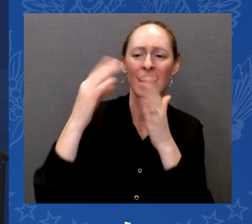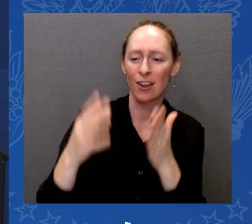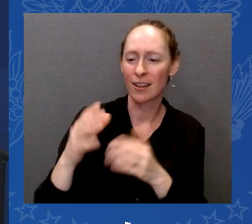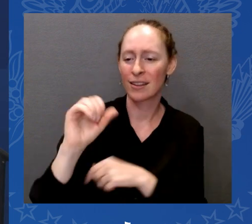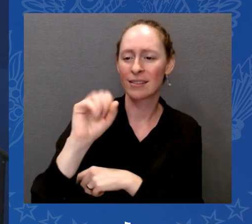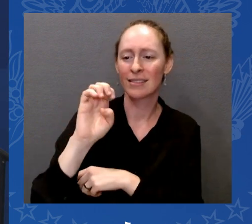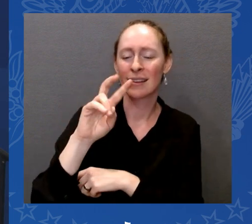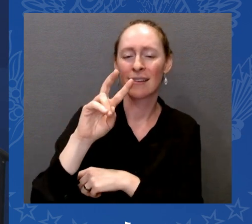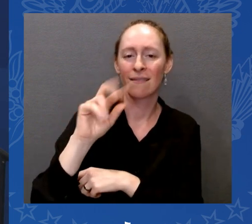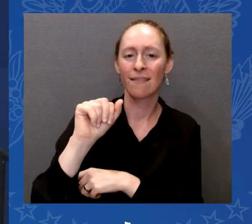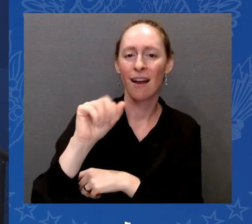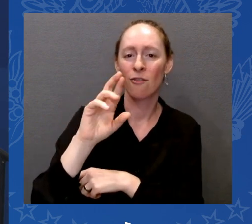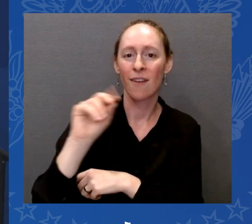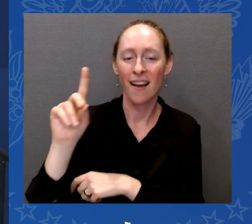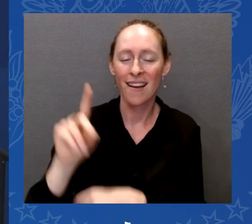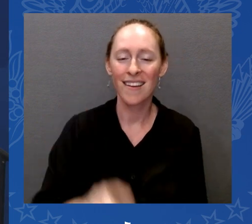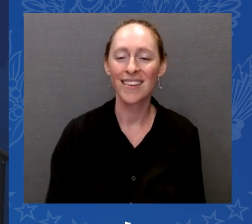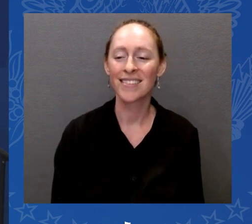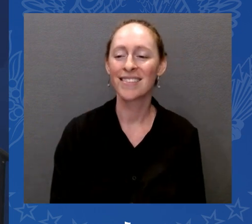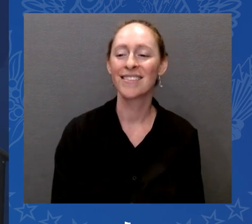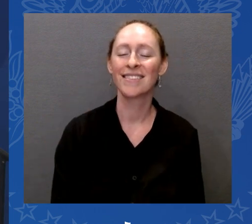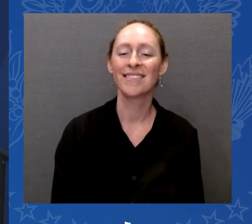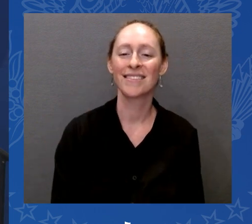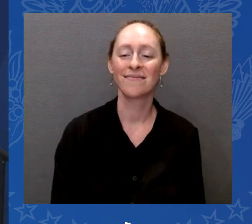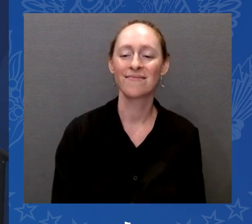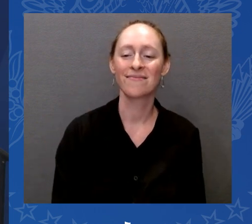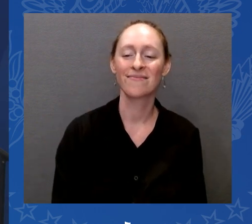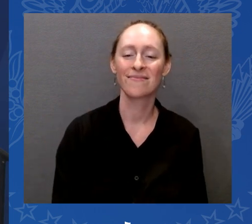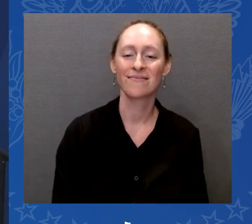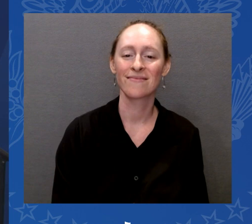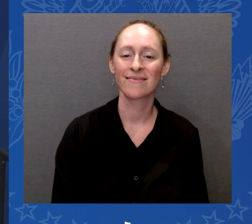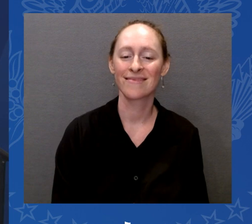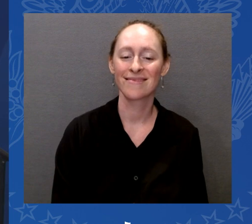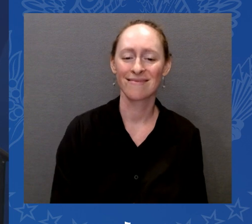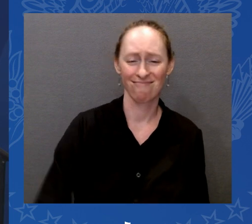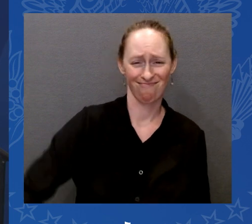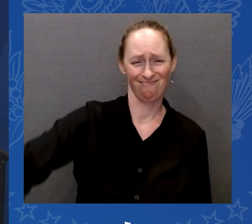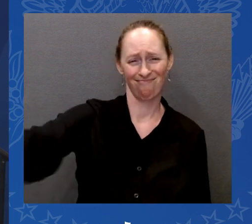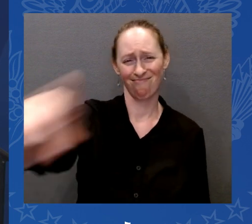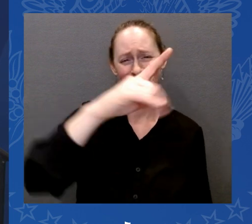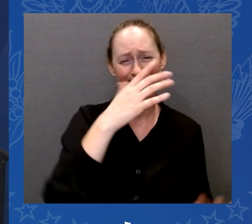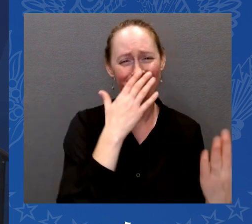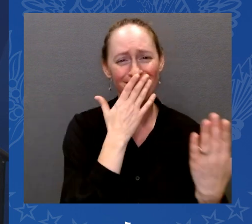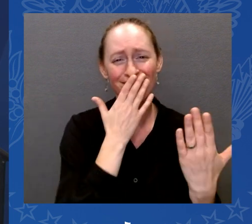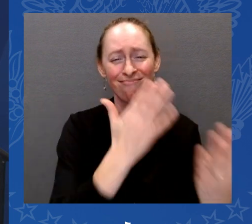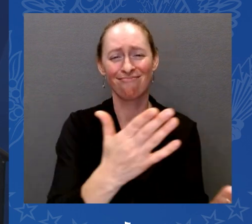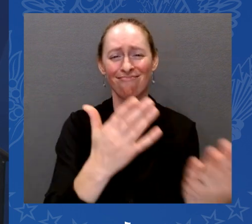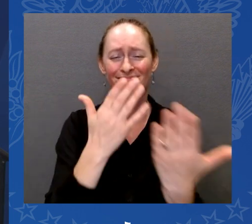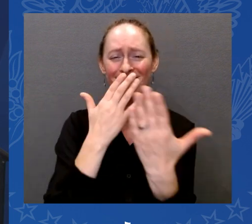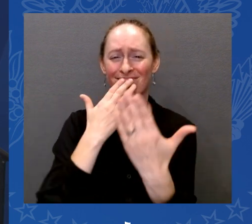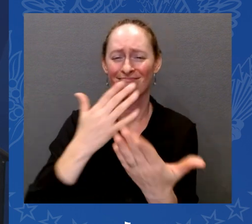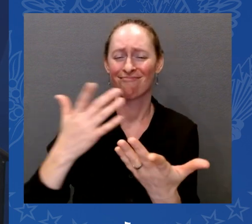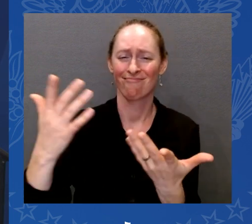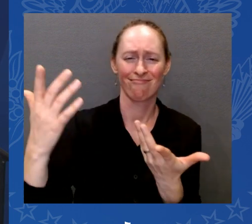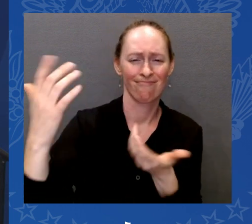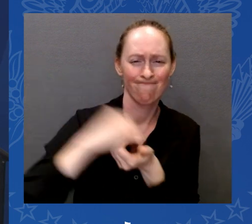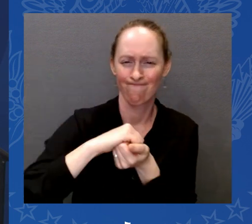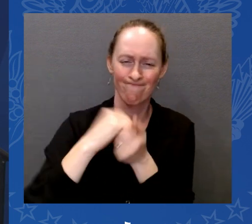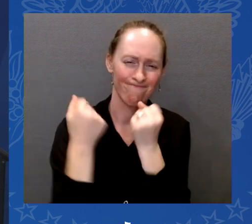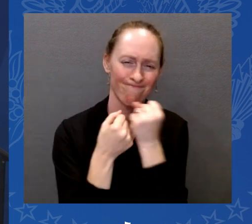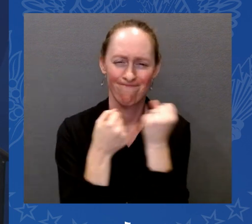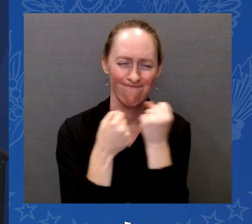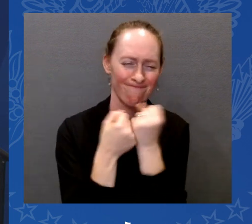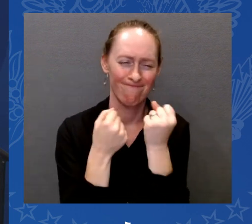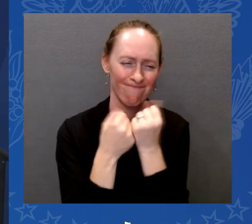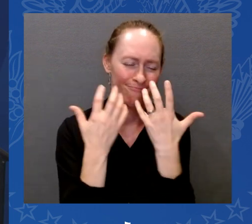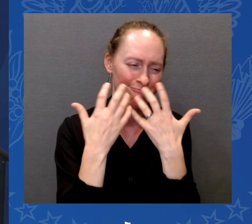Each of you have really been great partners, and we look forward to working with you as we move ahead. And